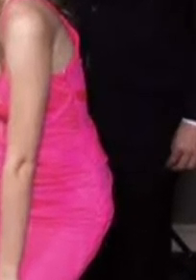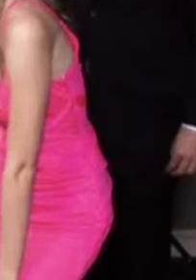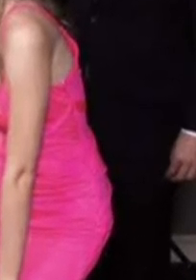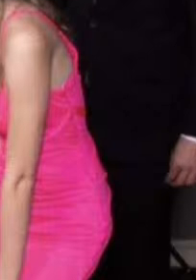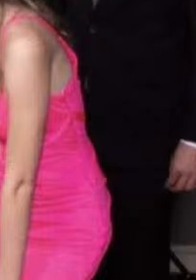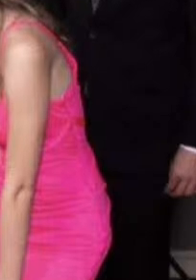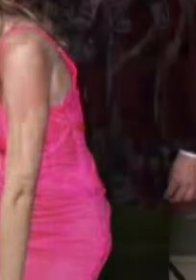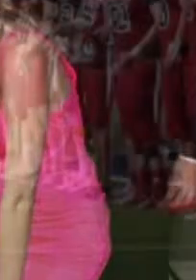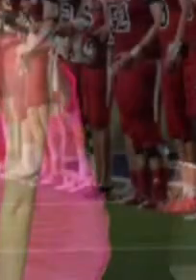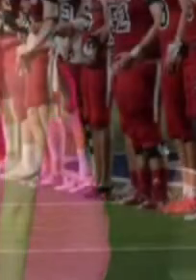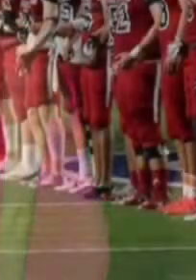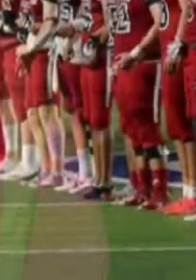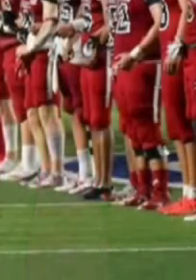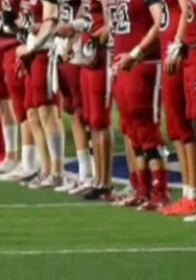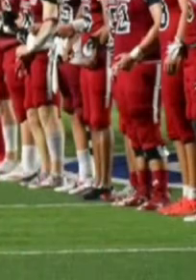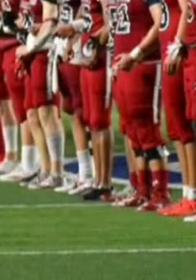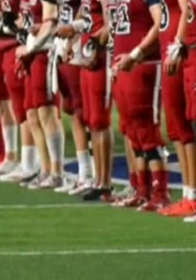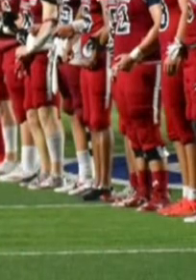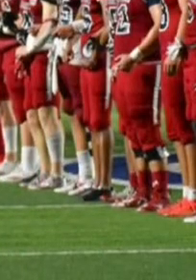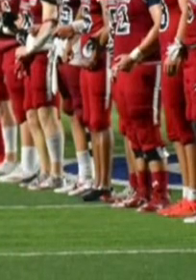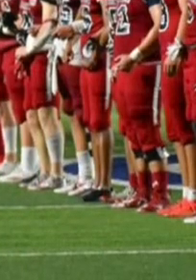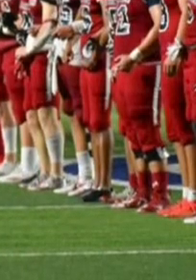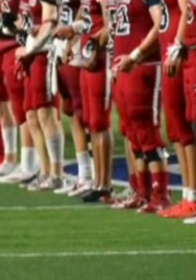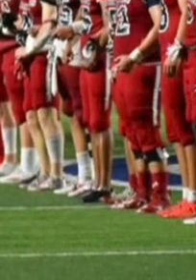midnight, we watch the